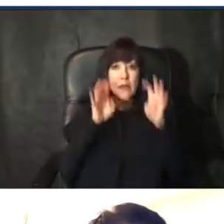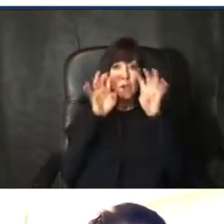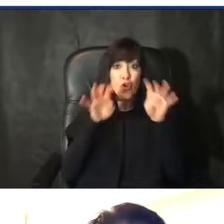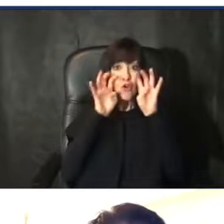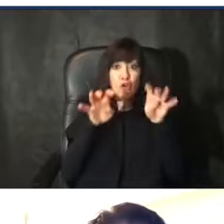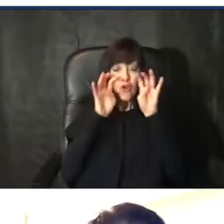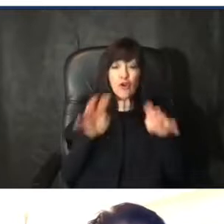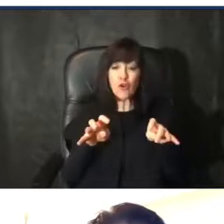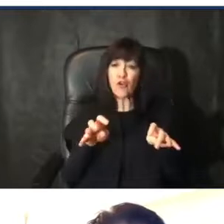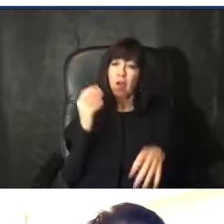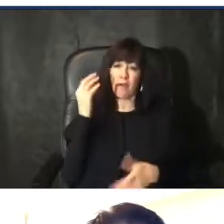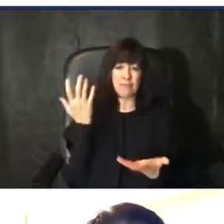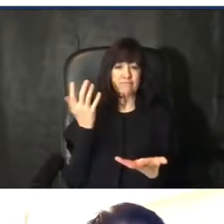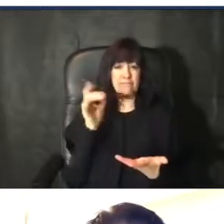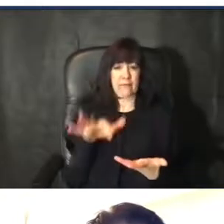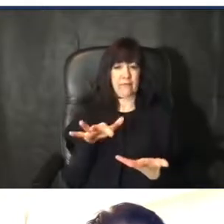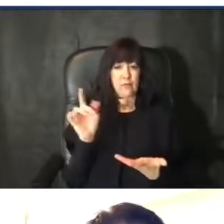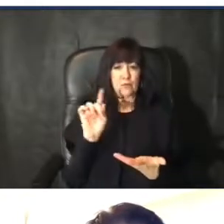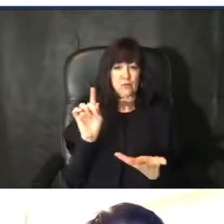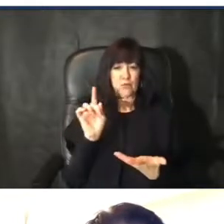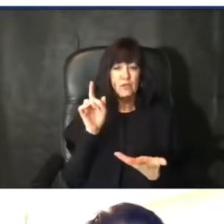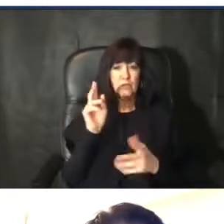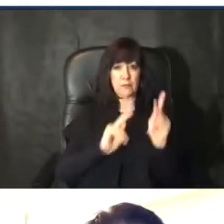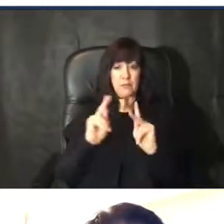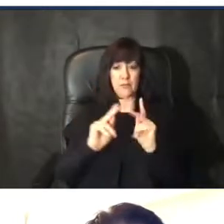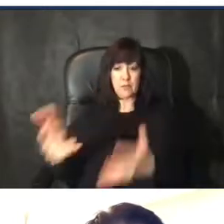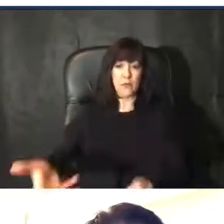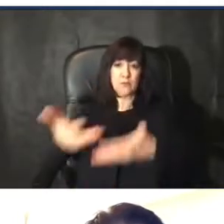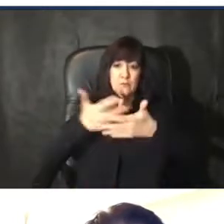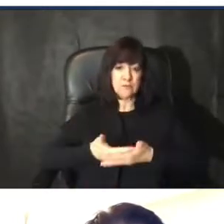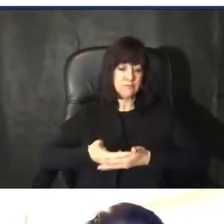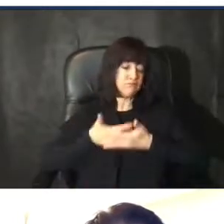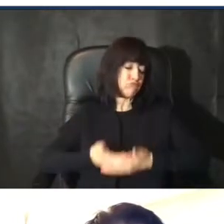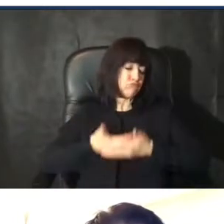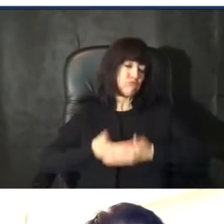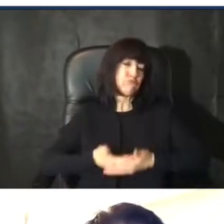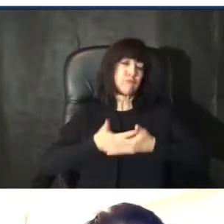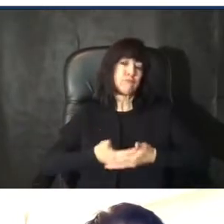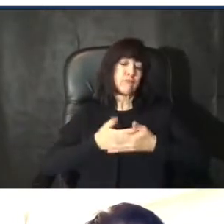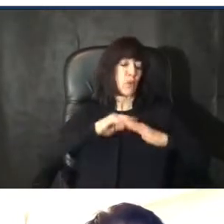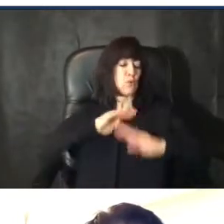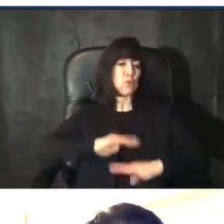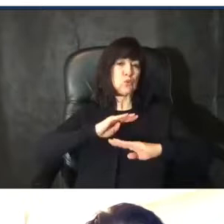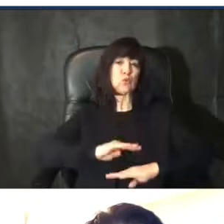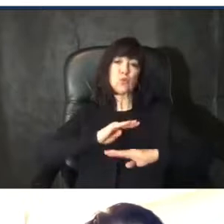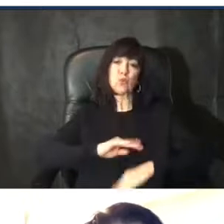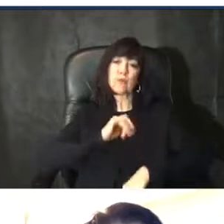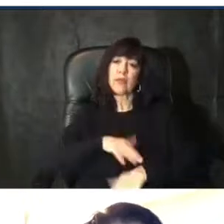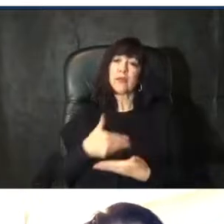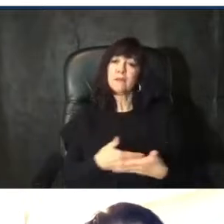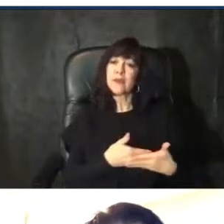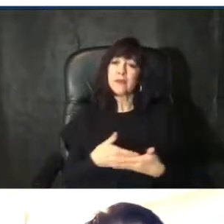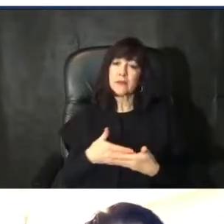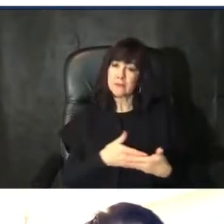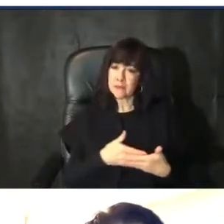or make sure their needs are met, talk to them softly. But similarly, older children and teens often still need help when